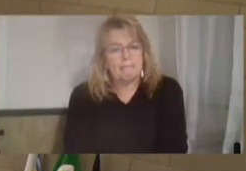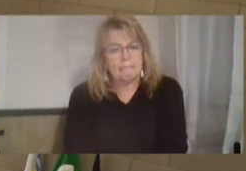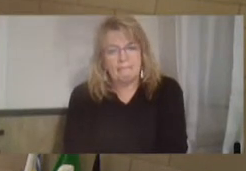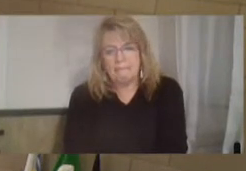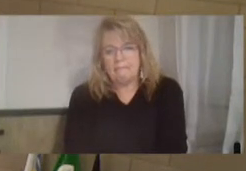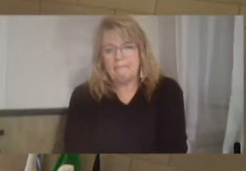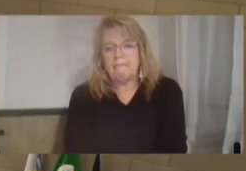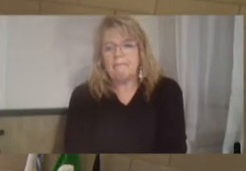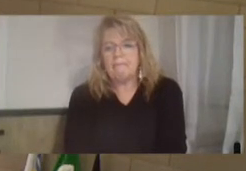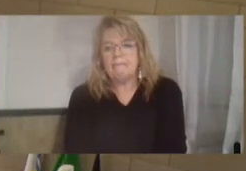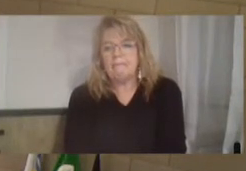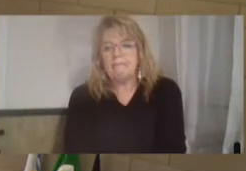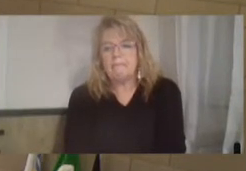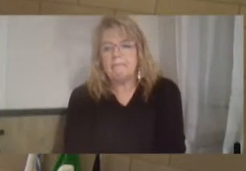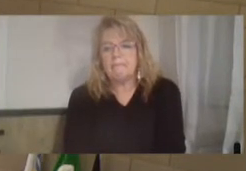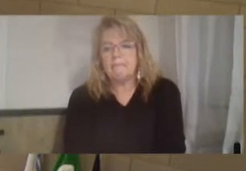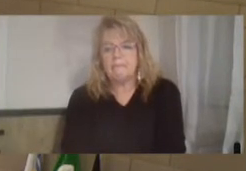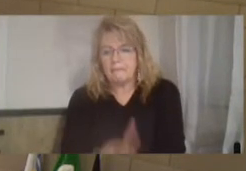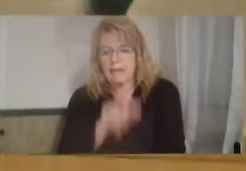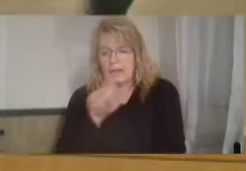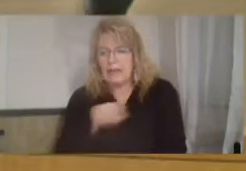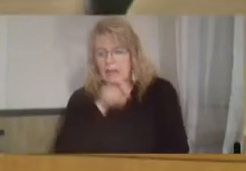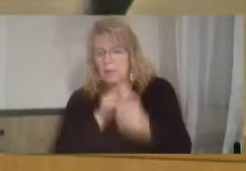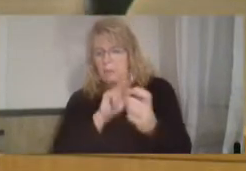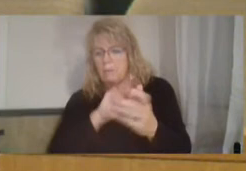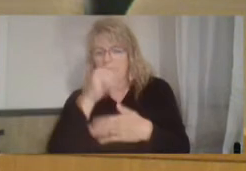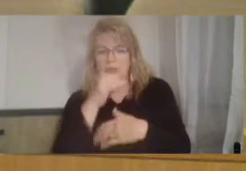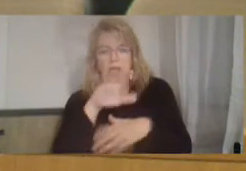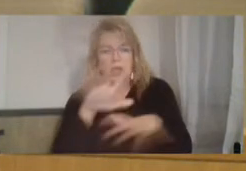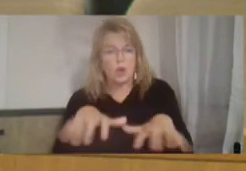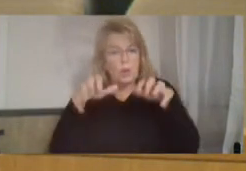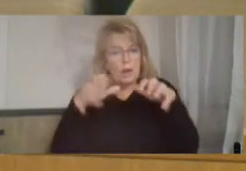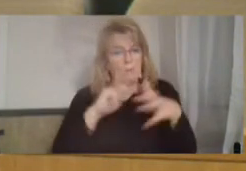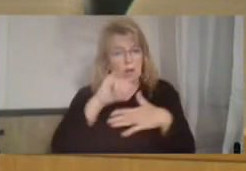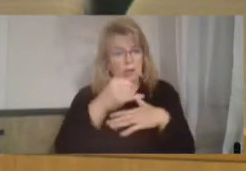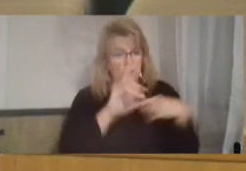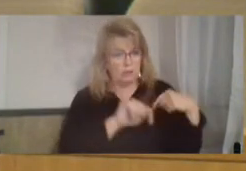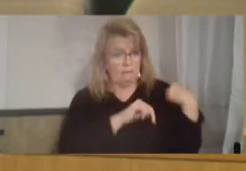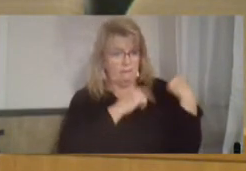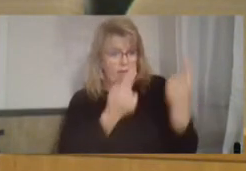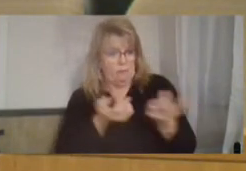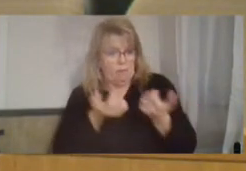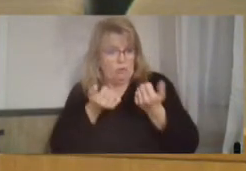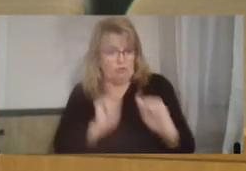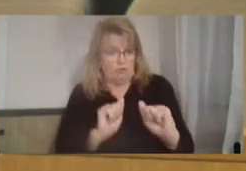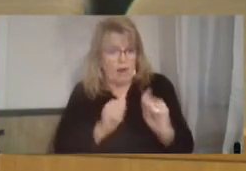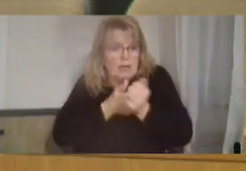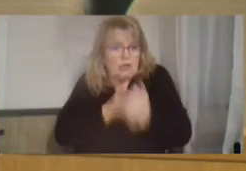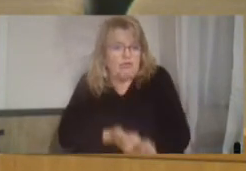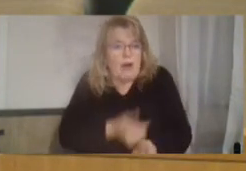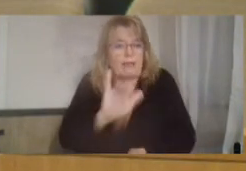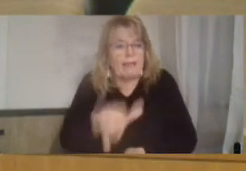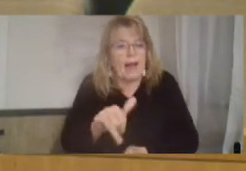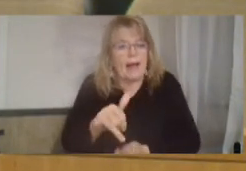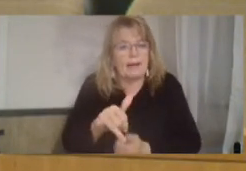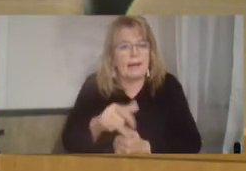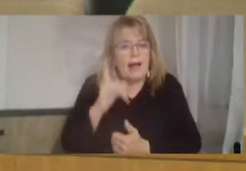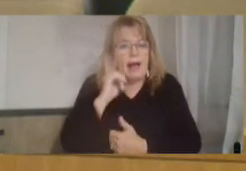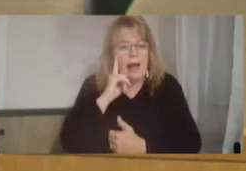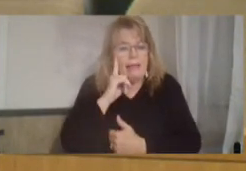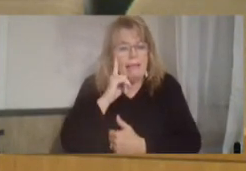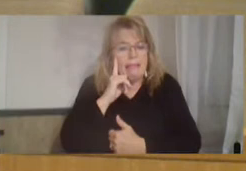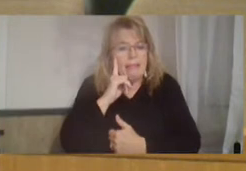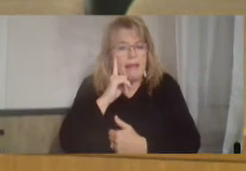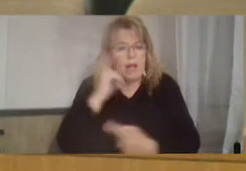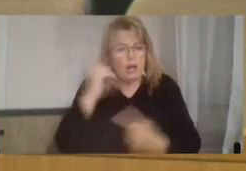For this particular project and the arena project so far, we are trying to track that. I think we have had questions about